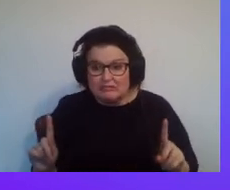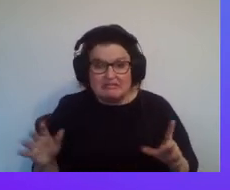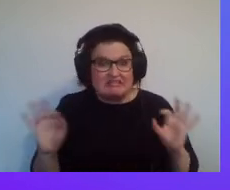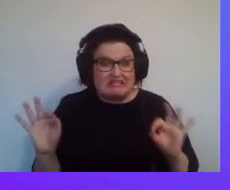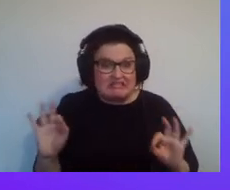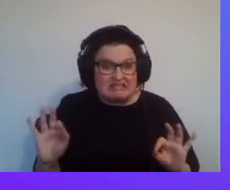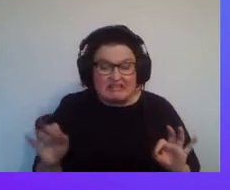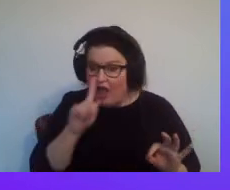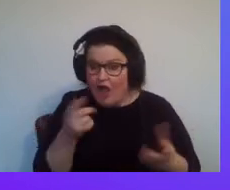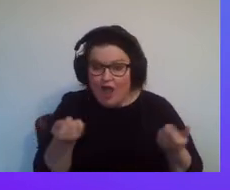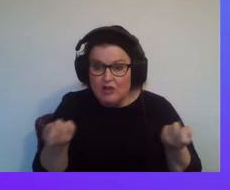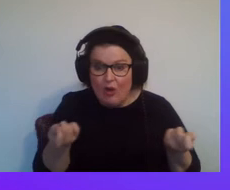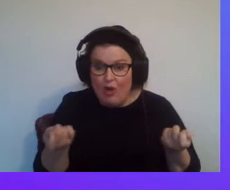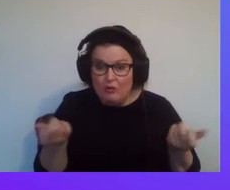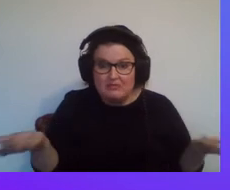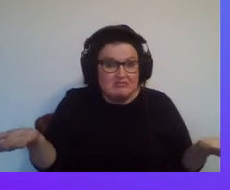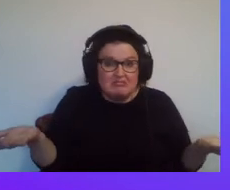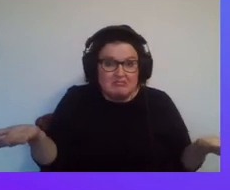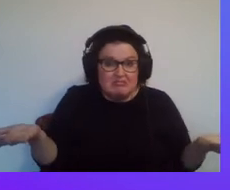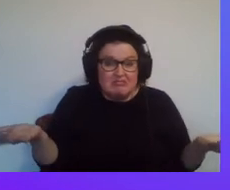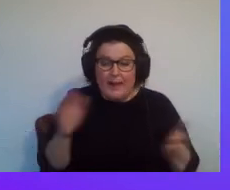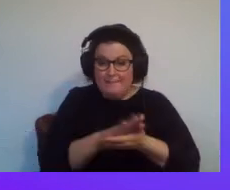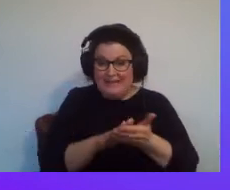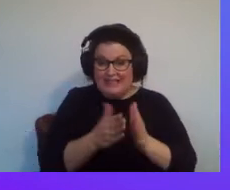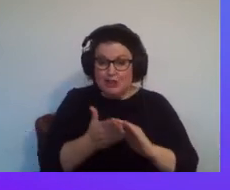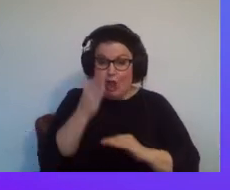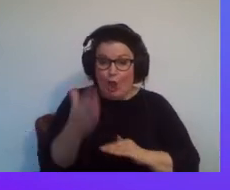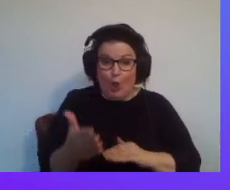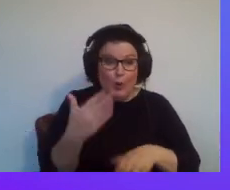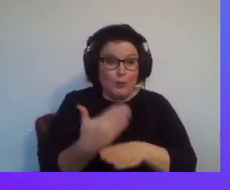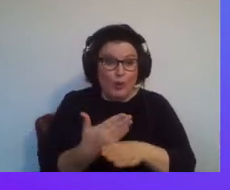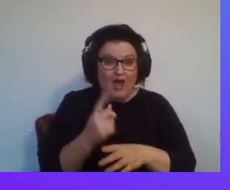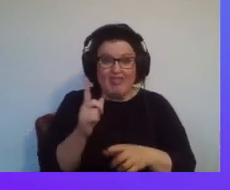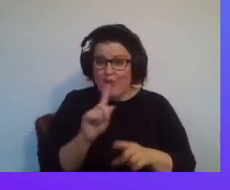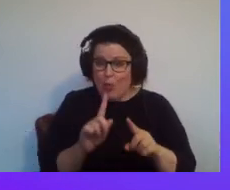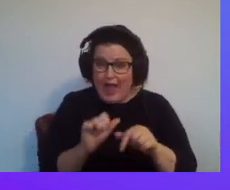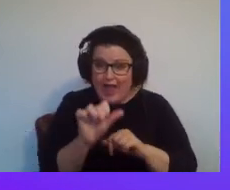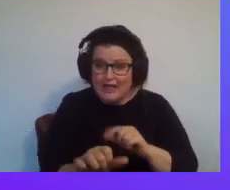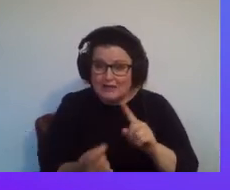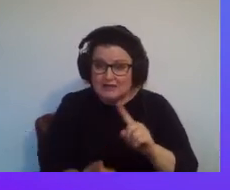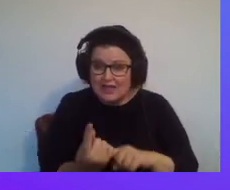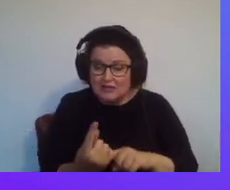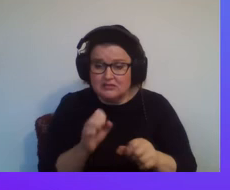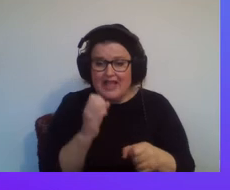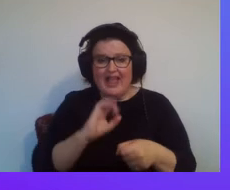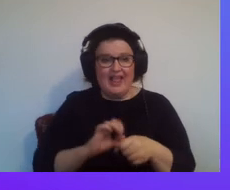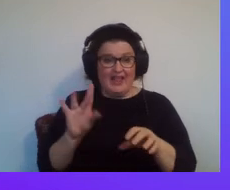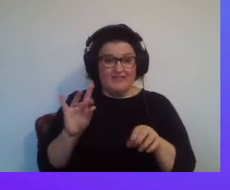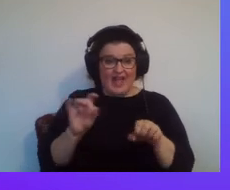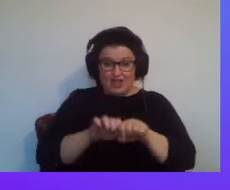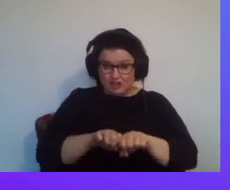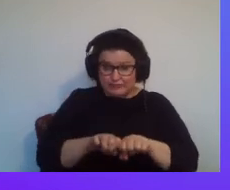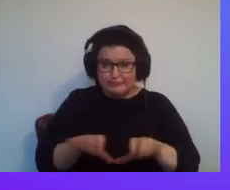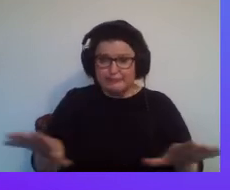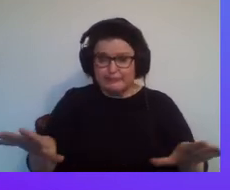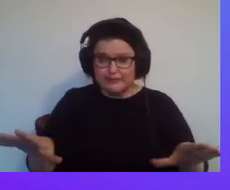so far as I have been told on my BBC Radio London show, by the happenings at the minute with the member for